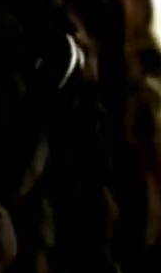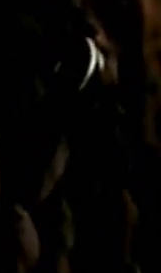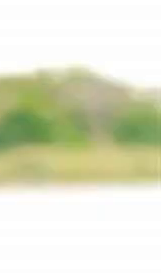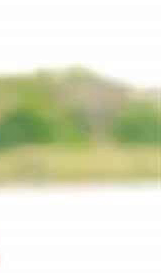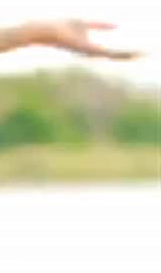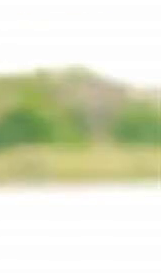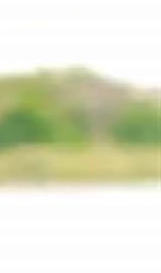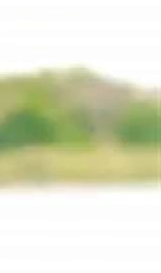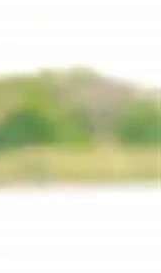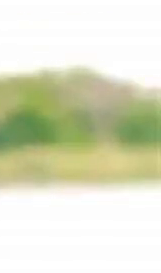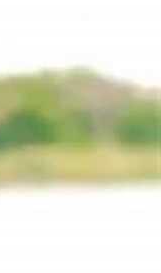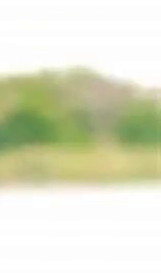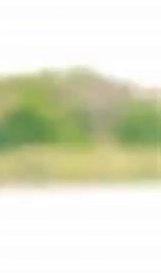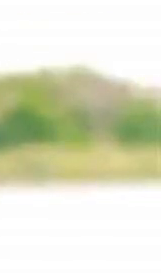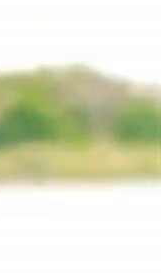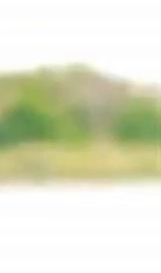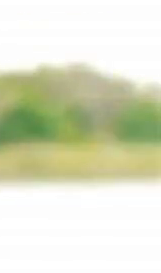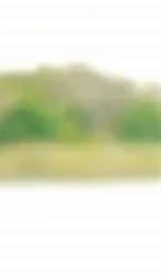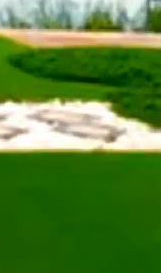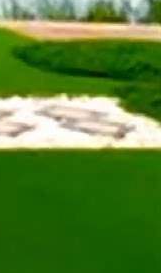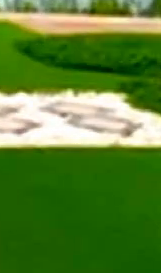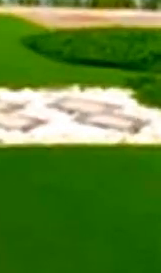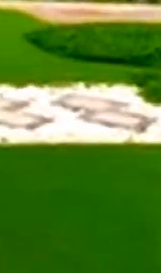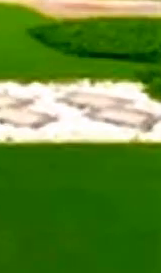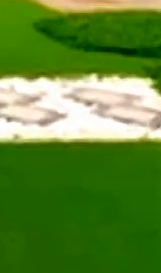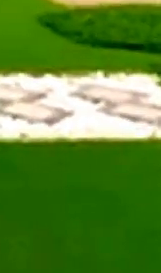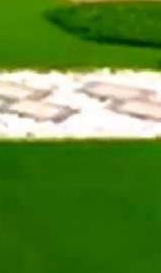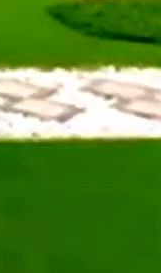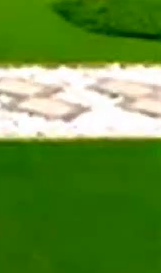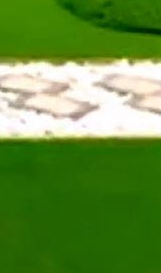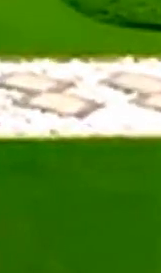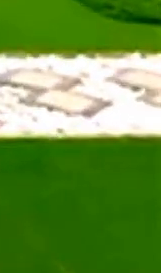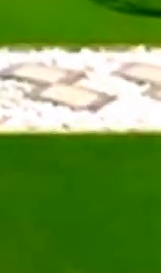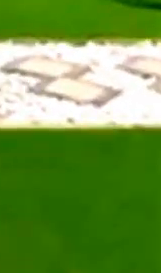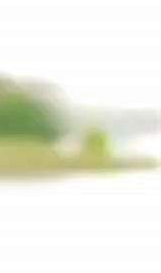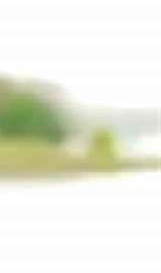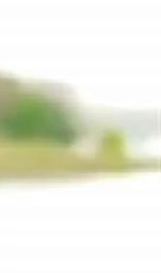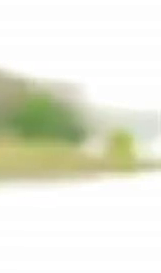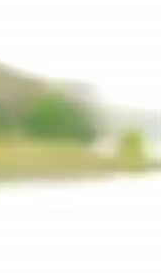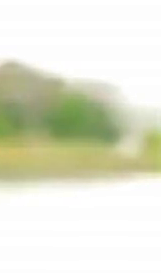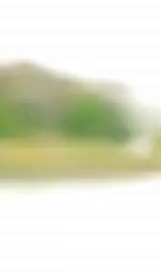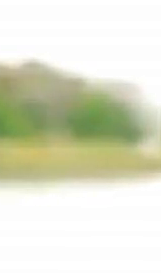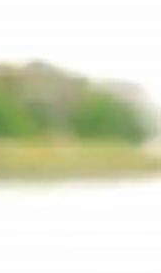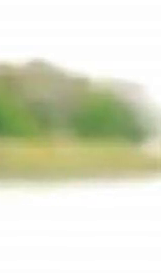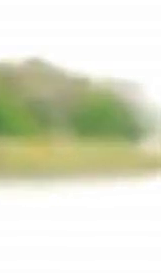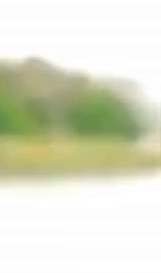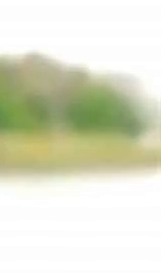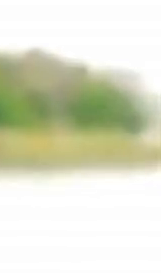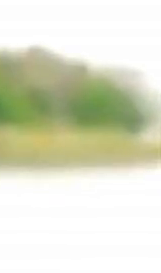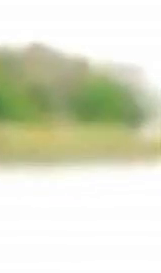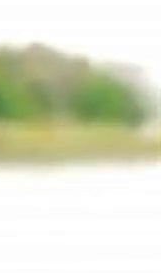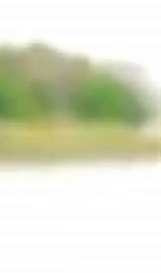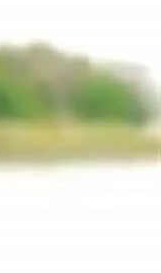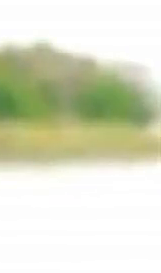is contagious. You got a face, can't forget. Bring me your line, send a text. You can't go